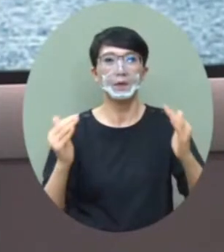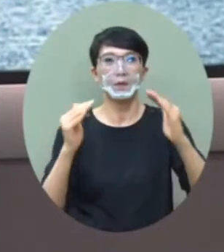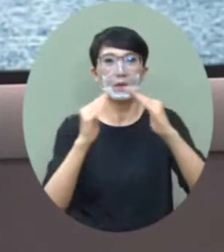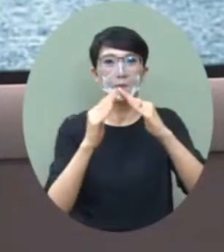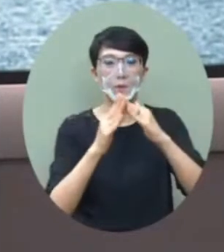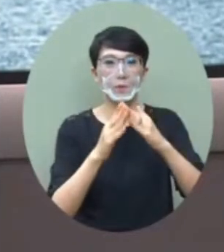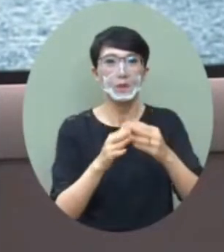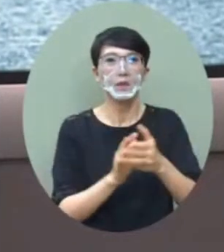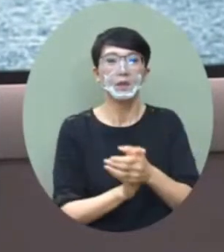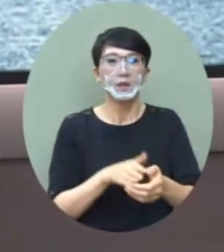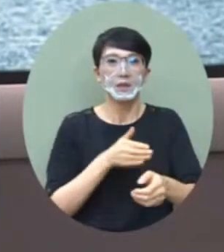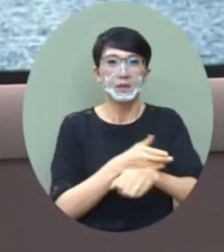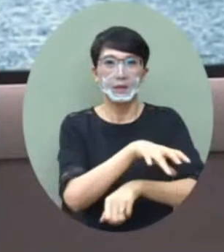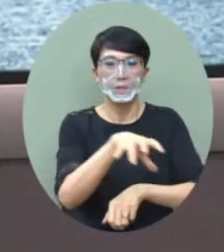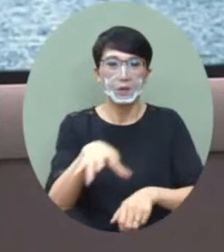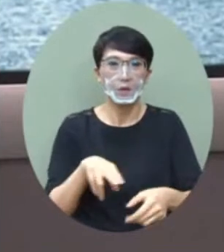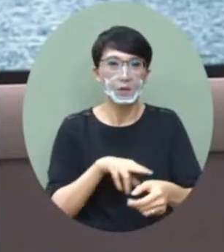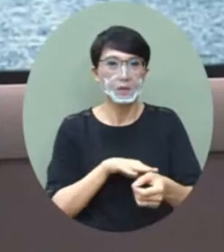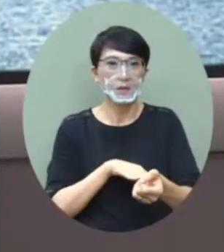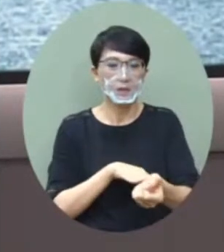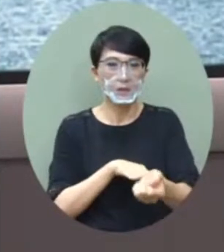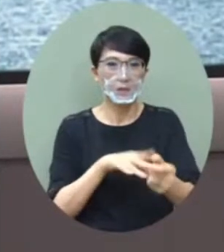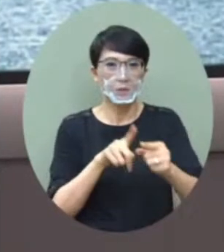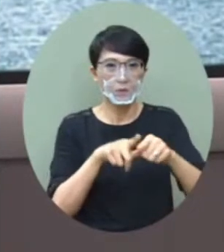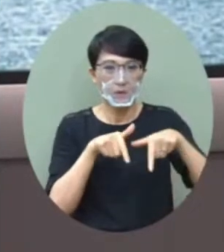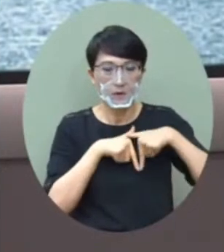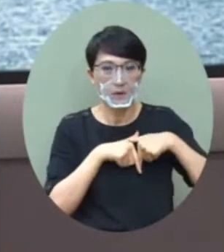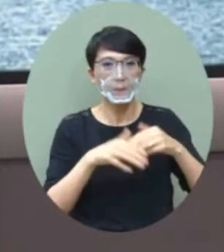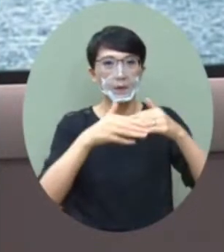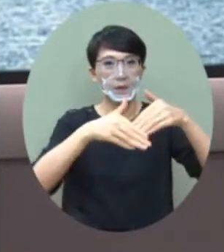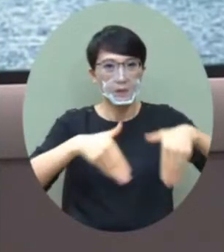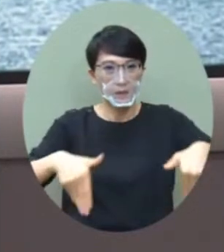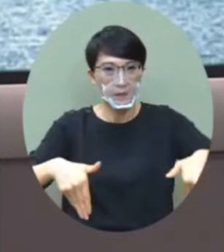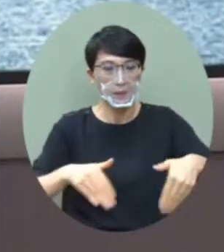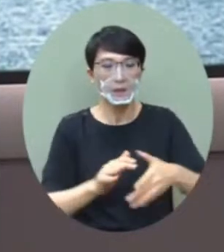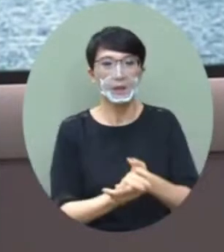really rather mild, then perhaps our